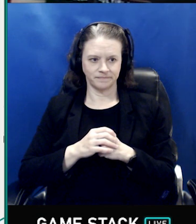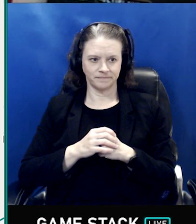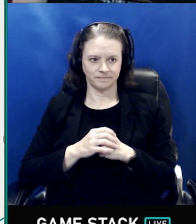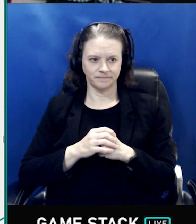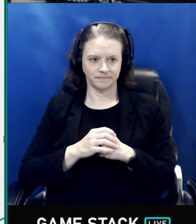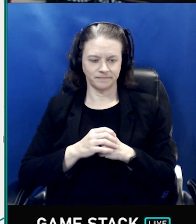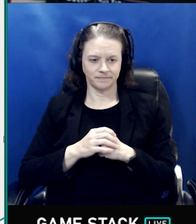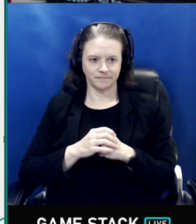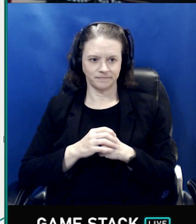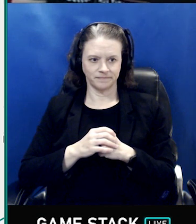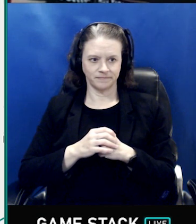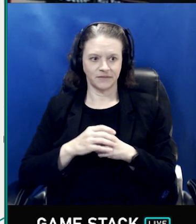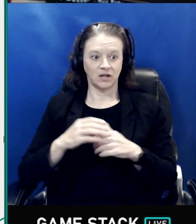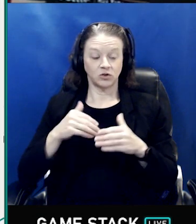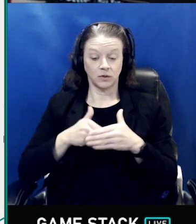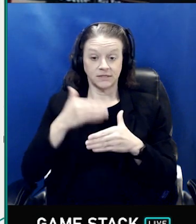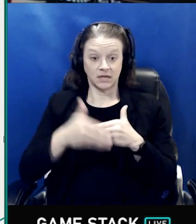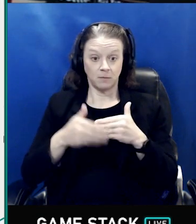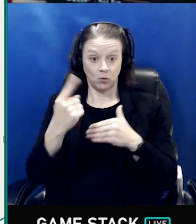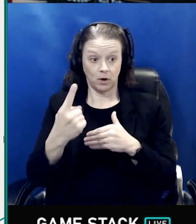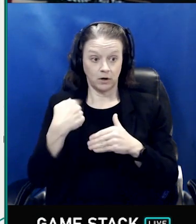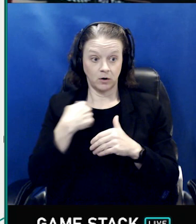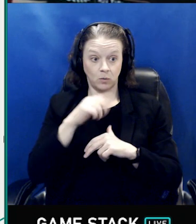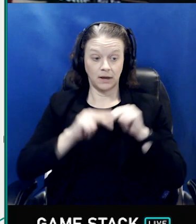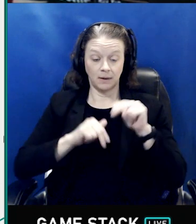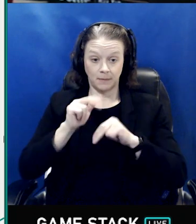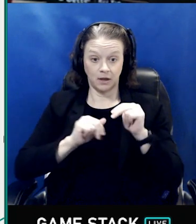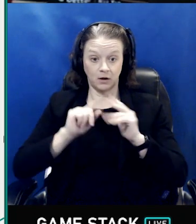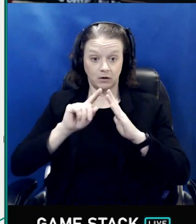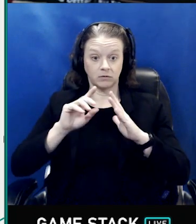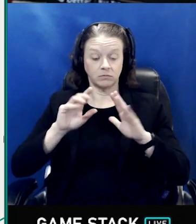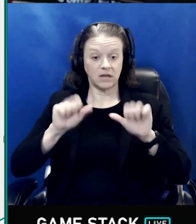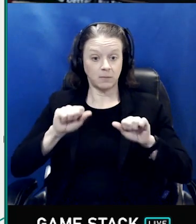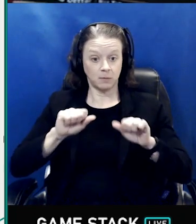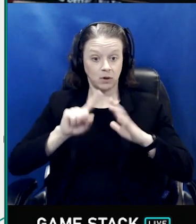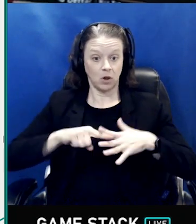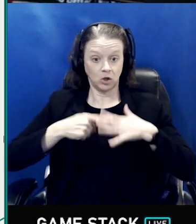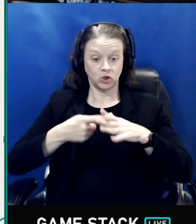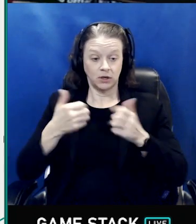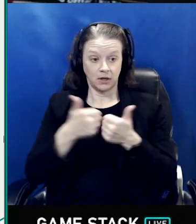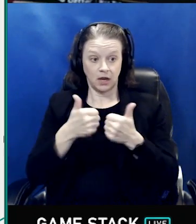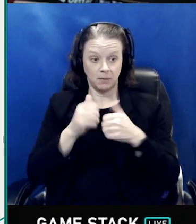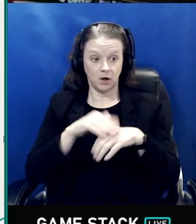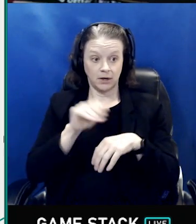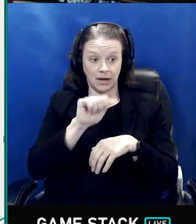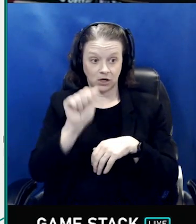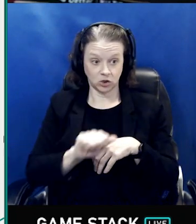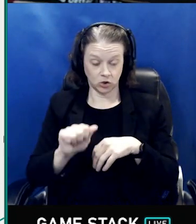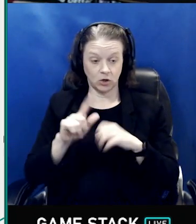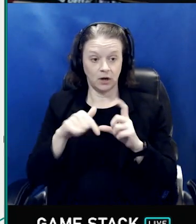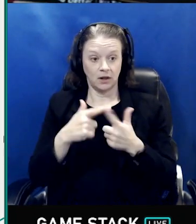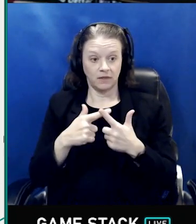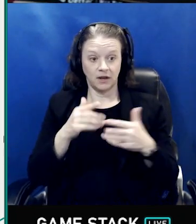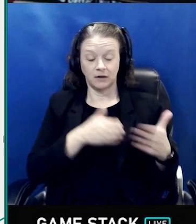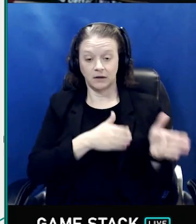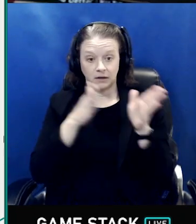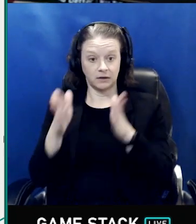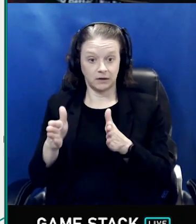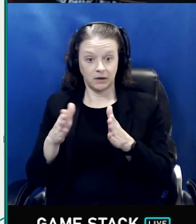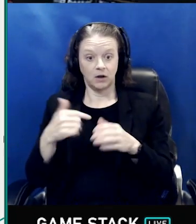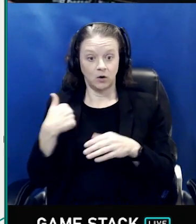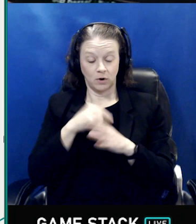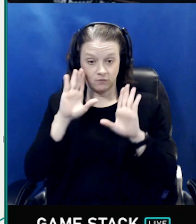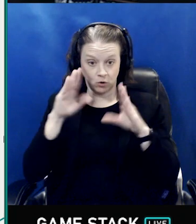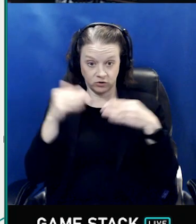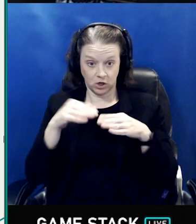Through step 1, we built caseable launching game on Azure successfully. As the next step, we began to focus on use and analyze of